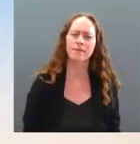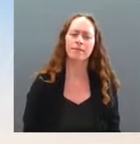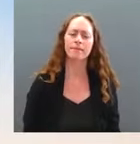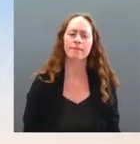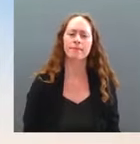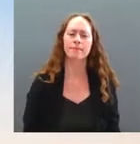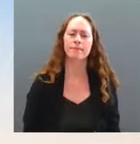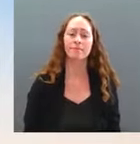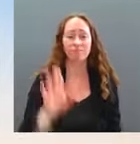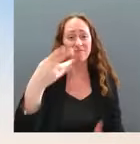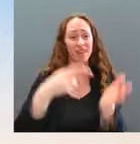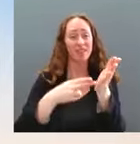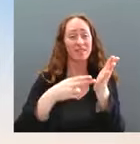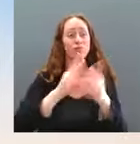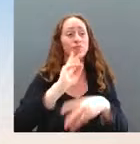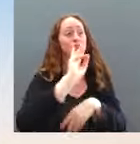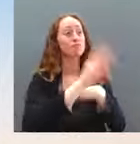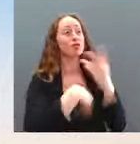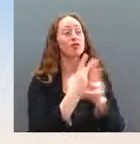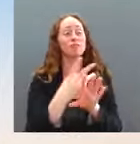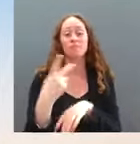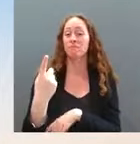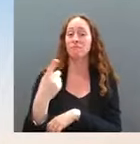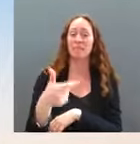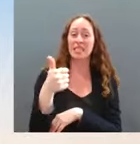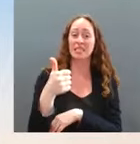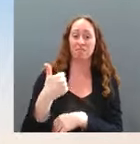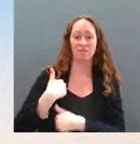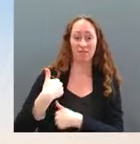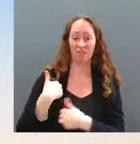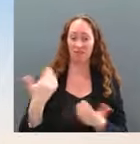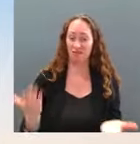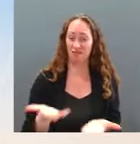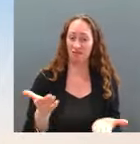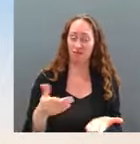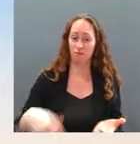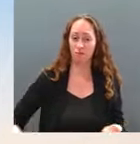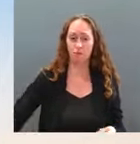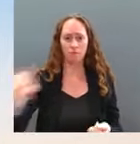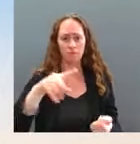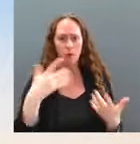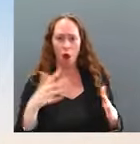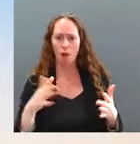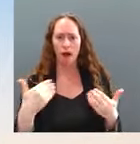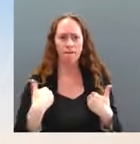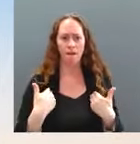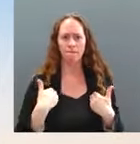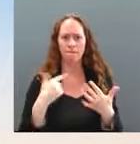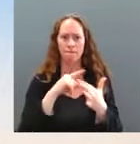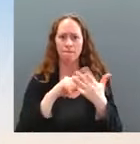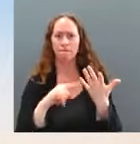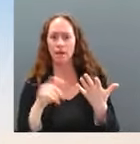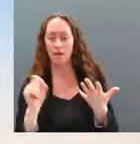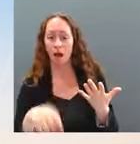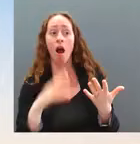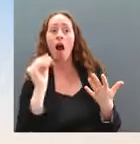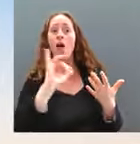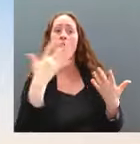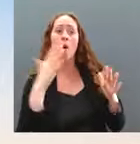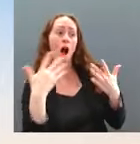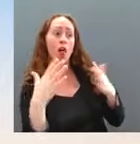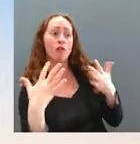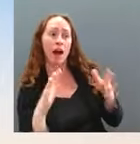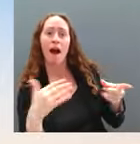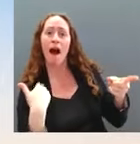range of systems we have access to that we have been providing. We will continue to provide. There are certain systems, as you've noted, the S-300 is one of